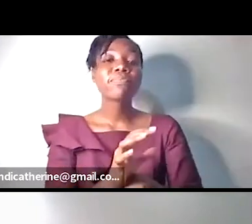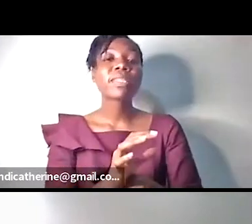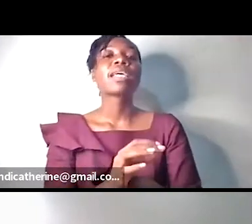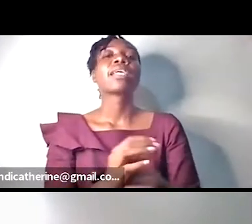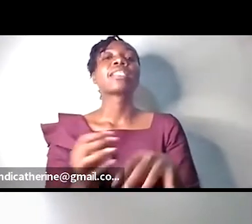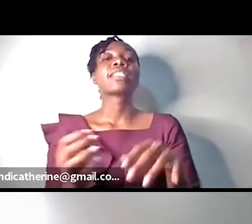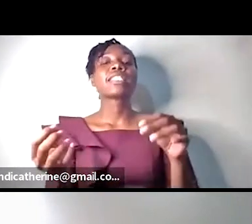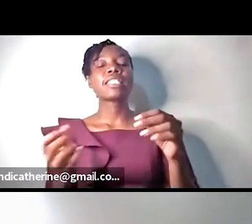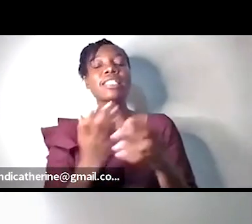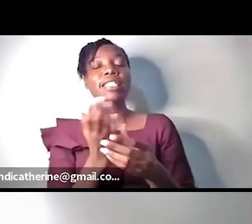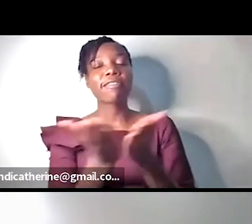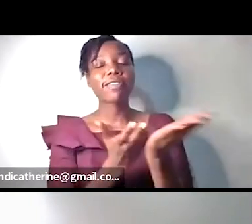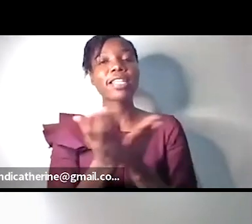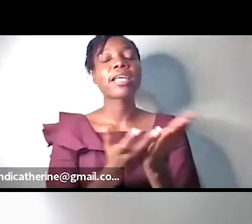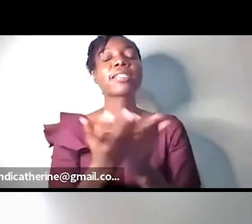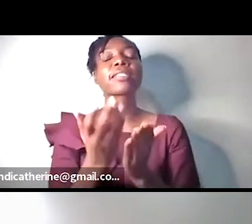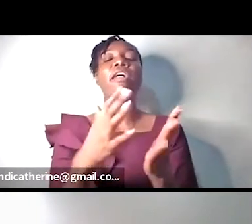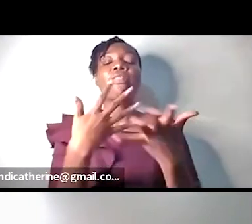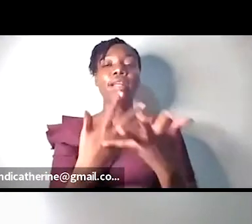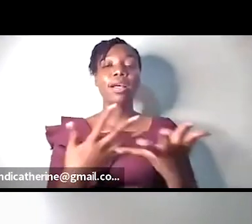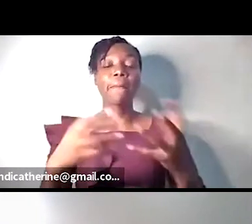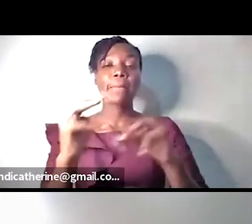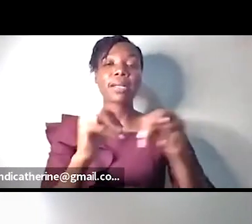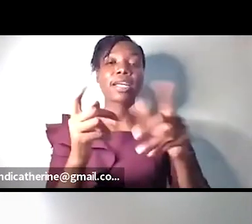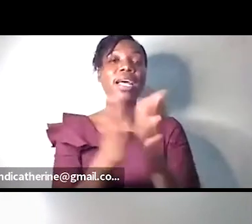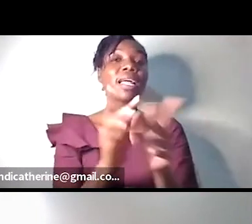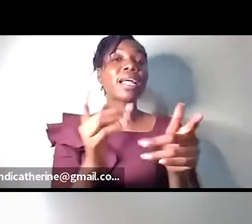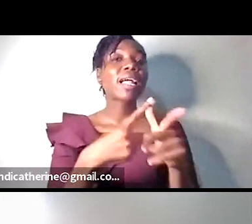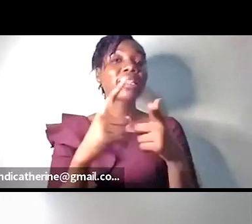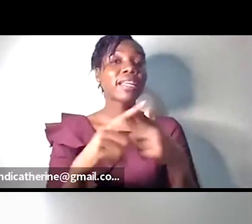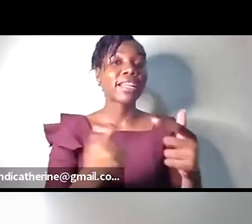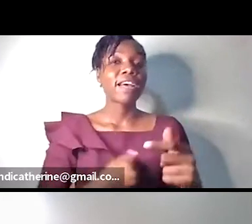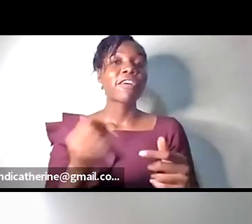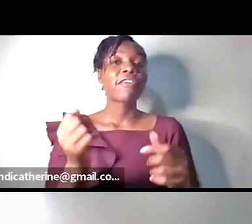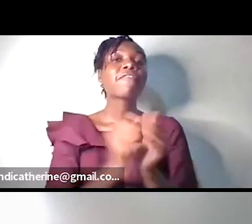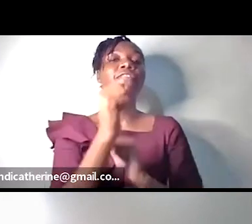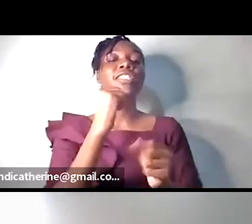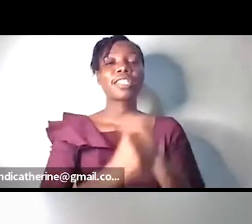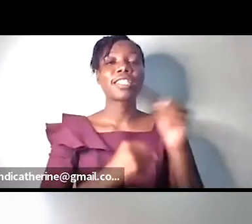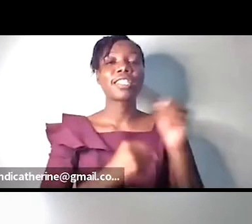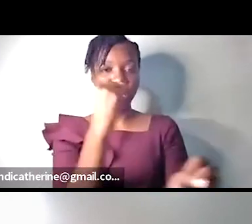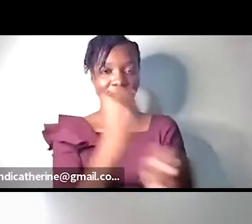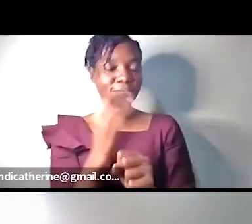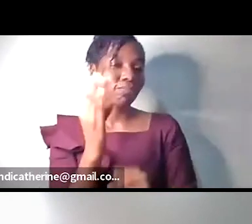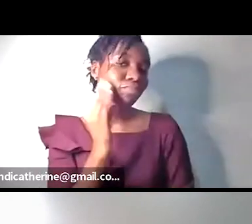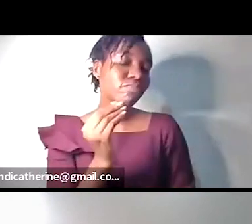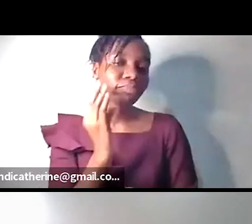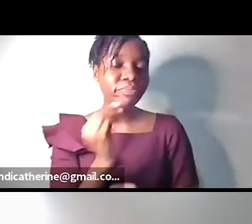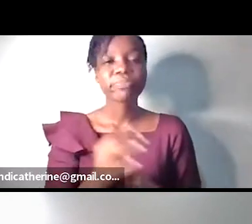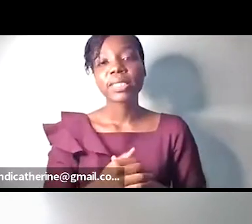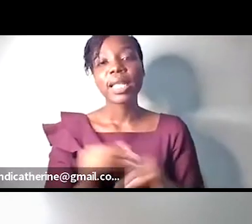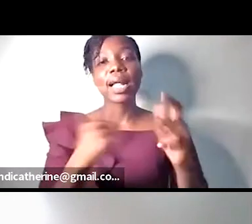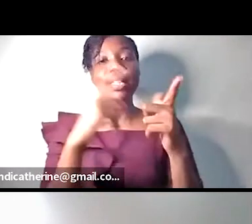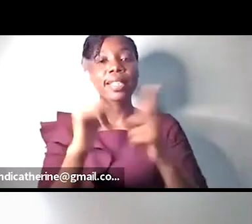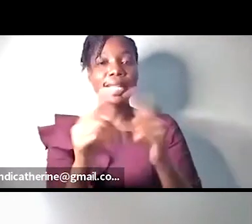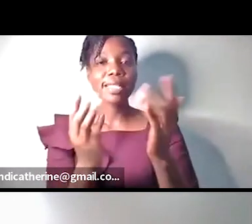project management. She has over 15 years experience heading units at Stanchart. And she has served in boards